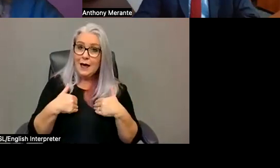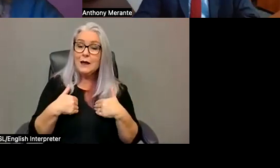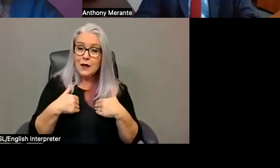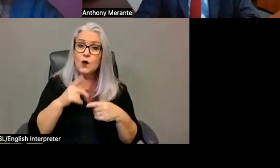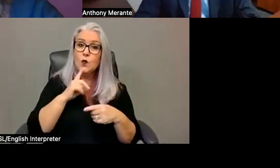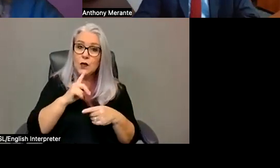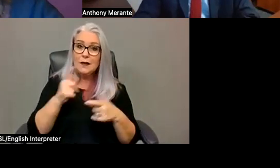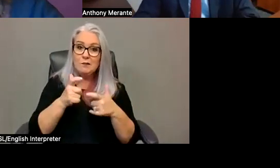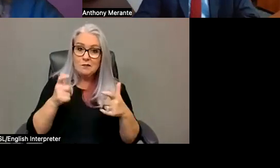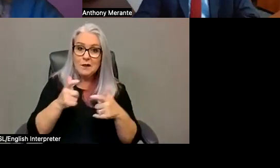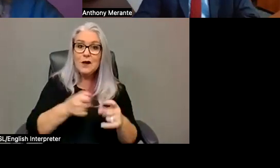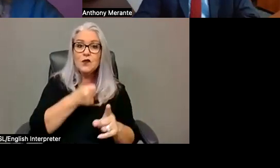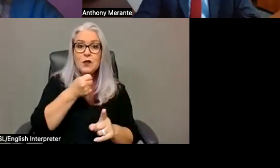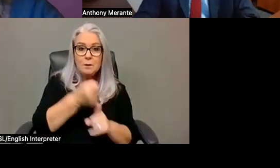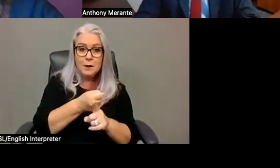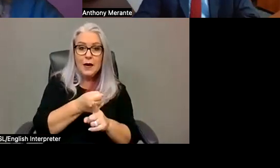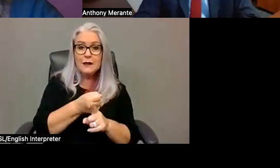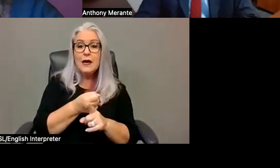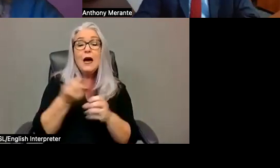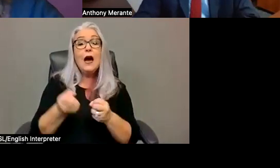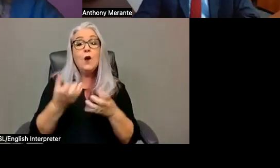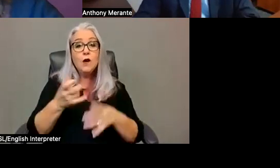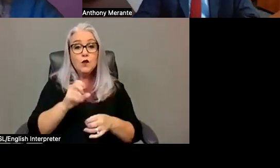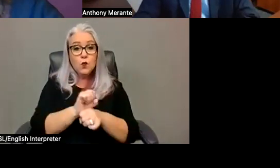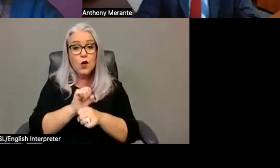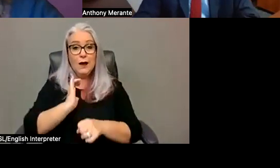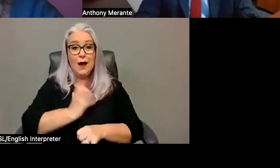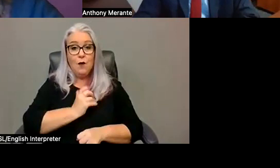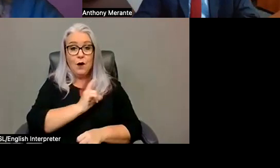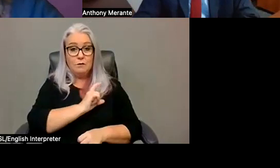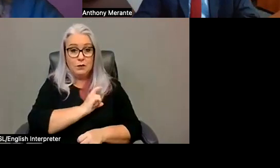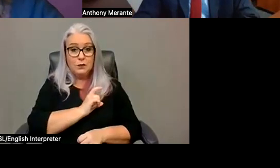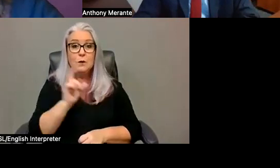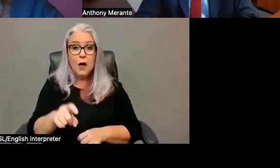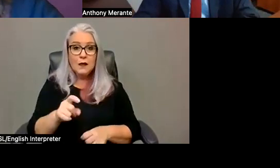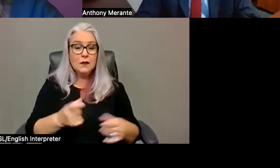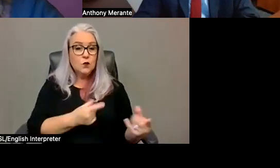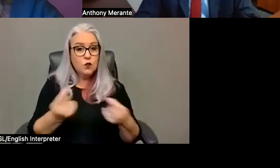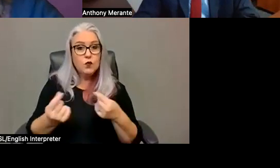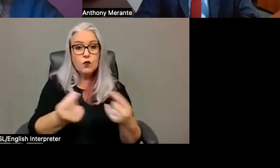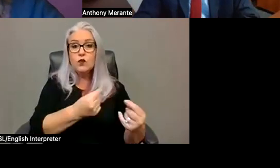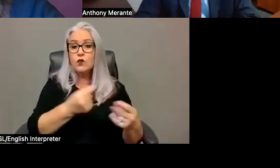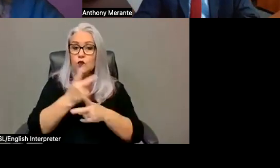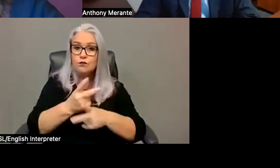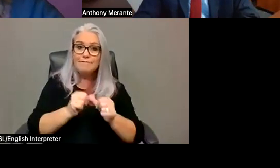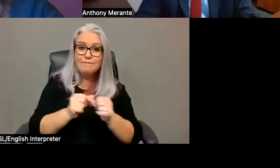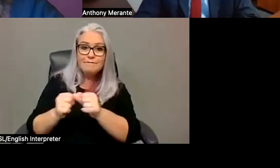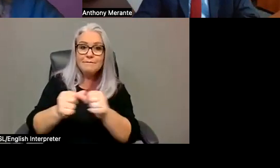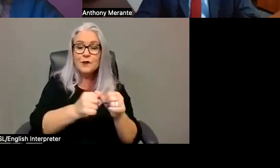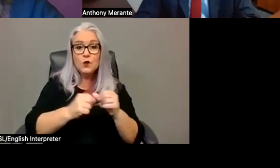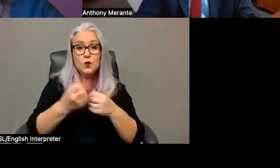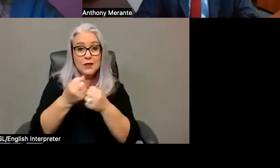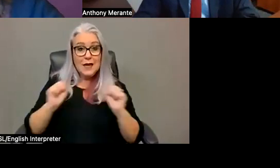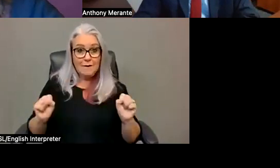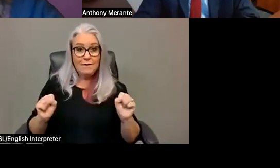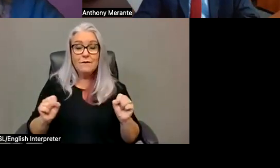impact on the amount of work that our police officers have to do to keep our community safe. And my hope is